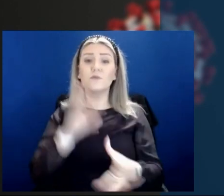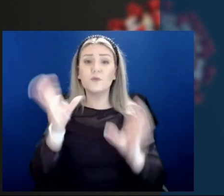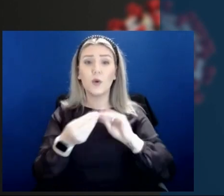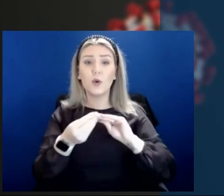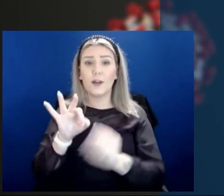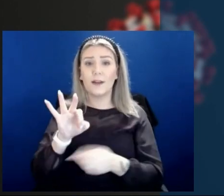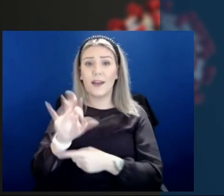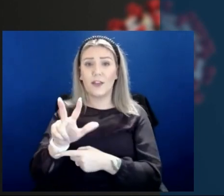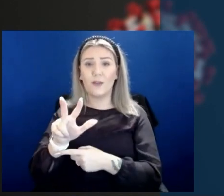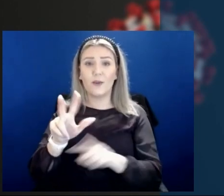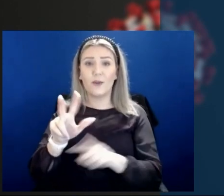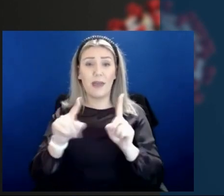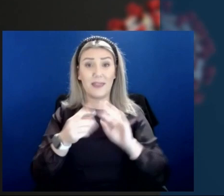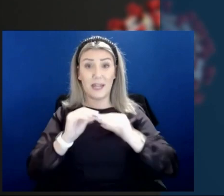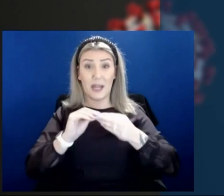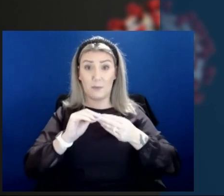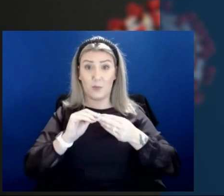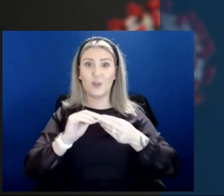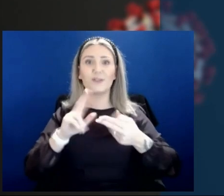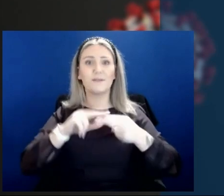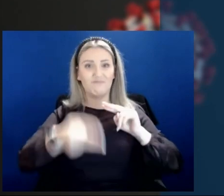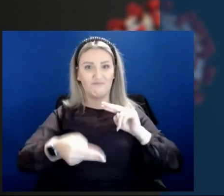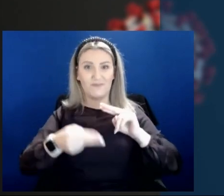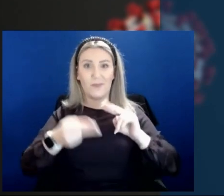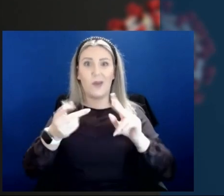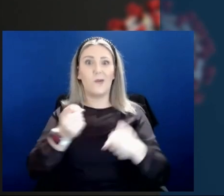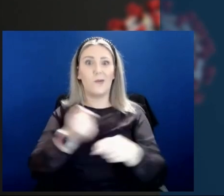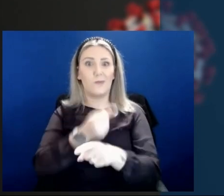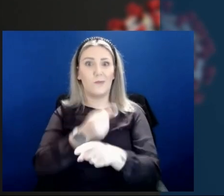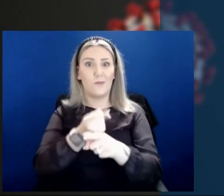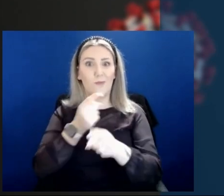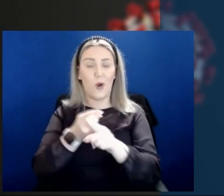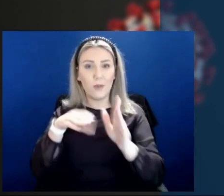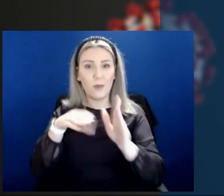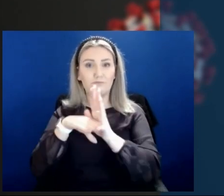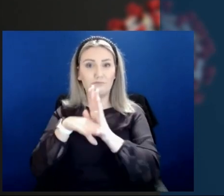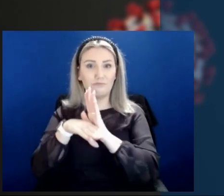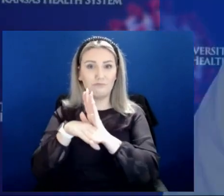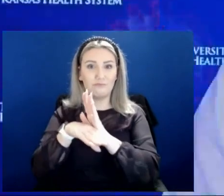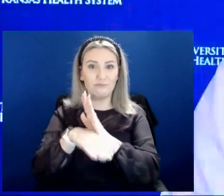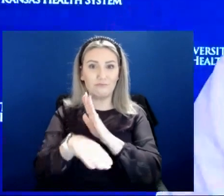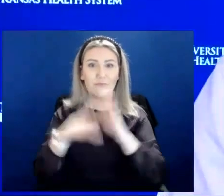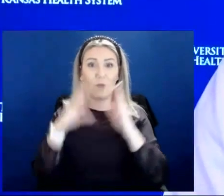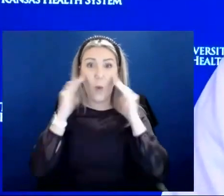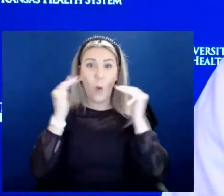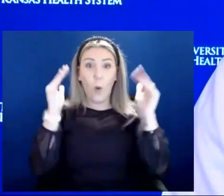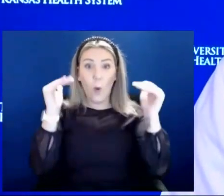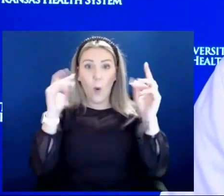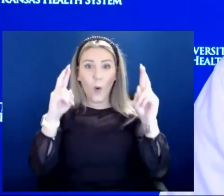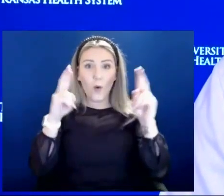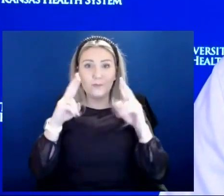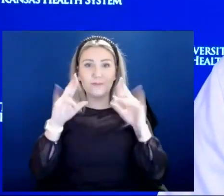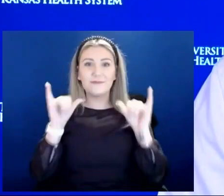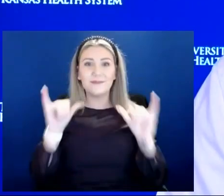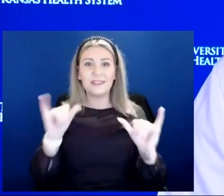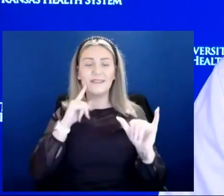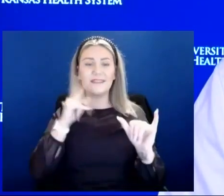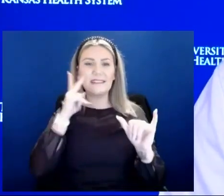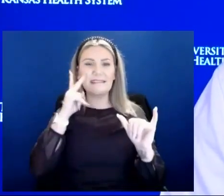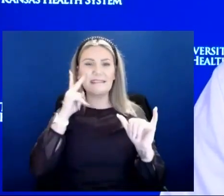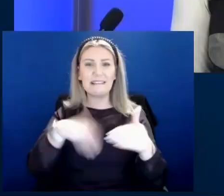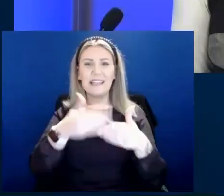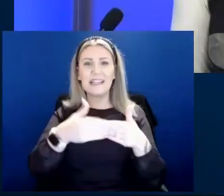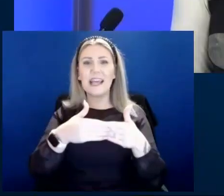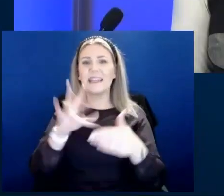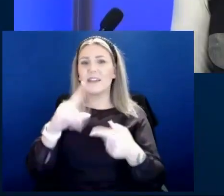numbers are going in the right direction. Let's hope they can stay that way. And we'll just see how the next 7 to 10 days continue to trend. All